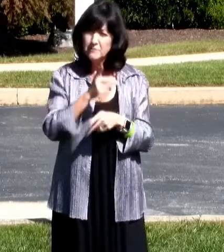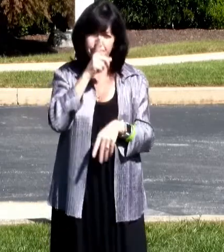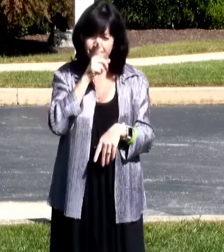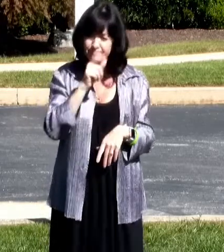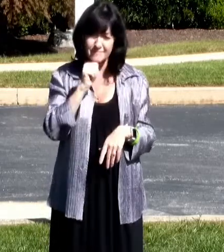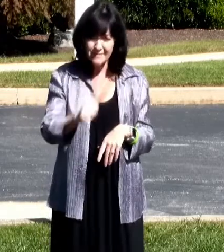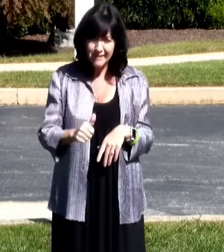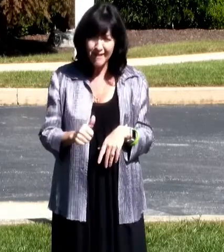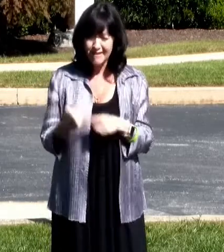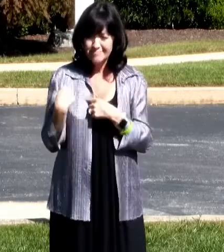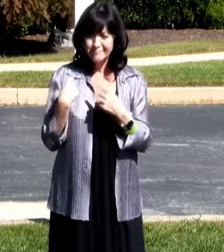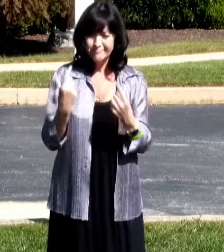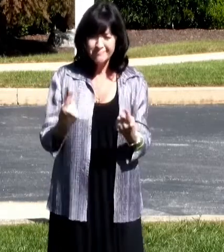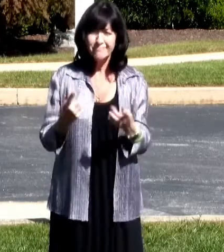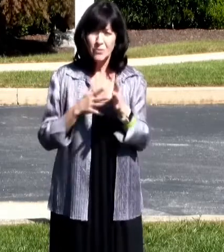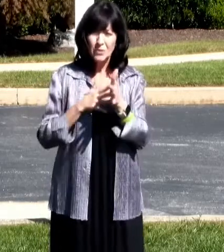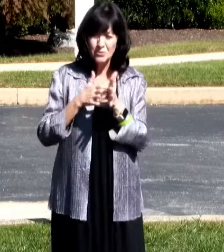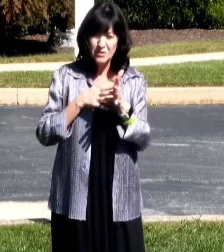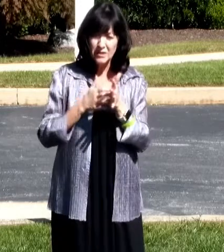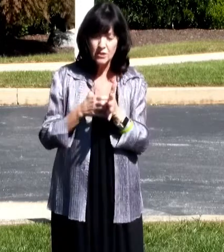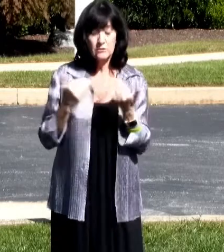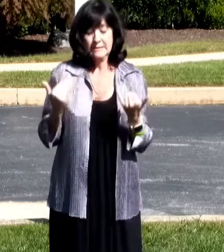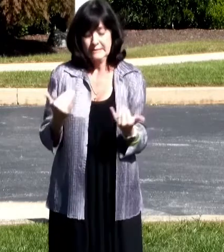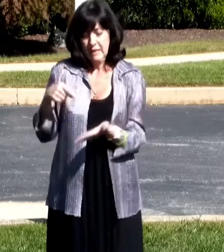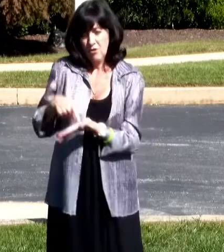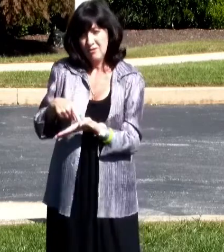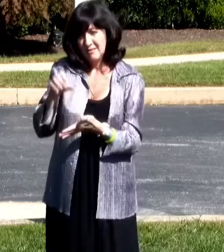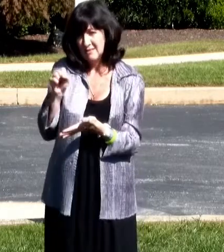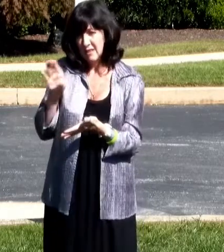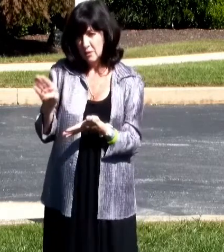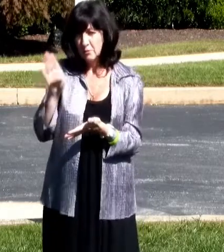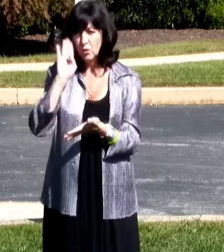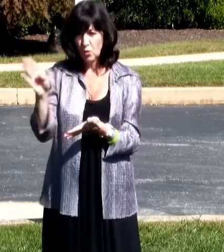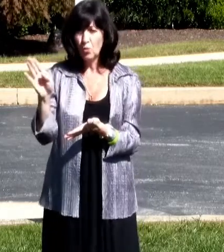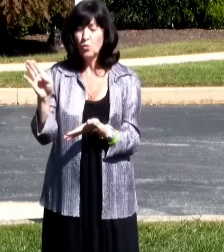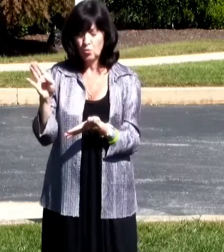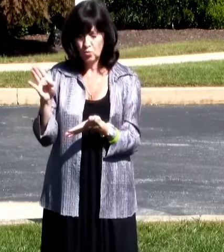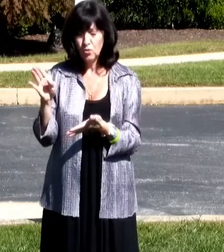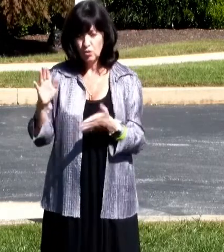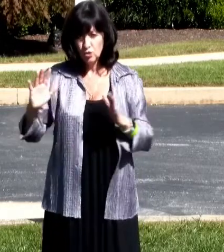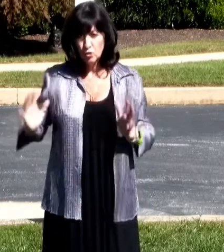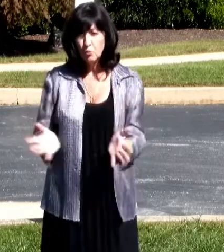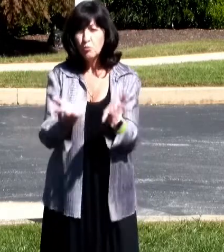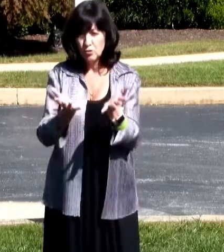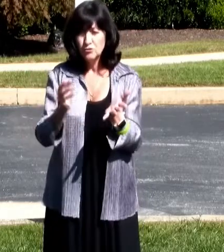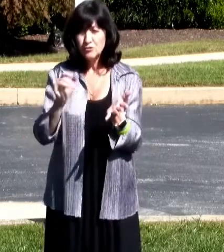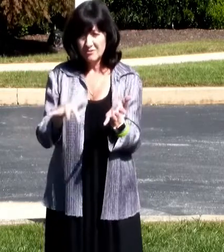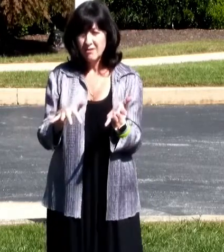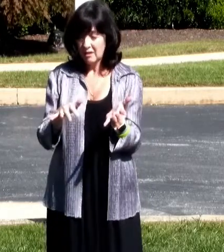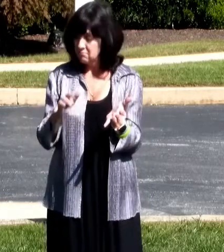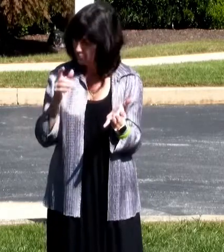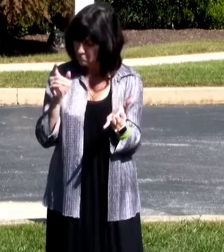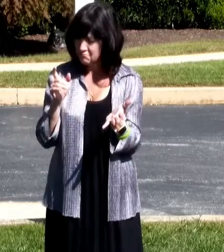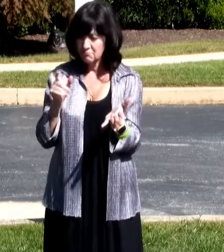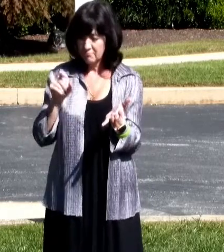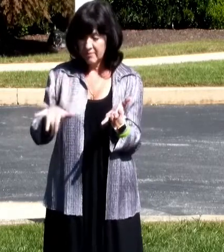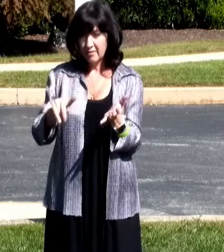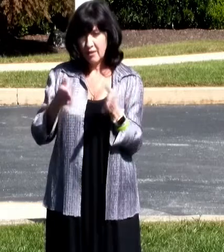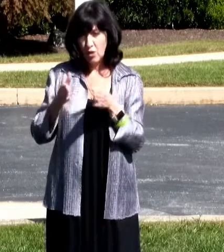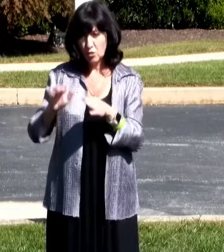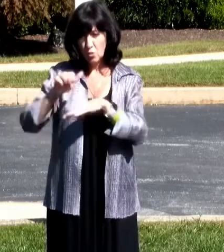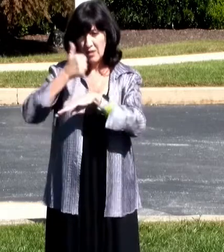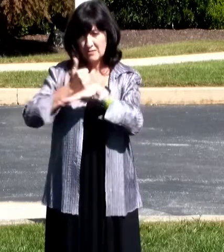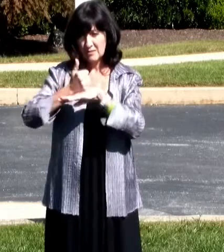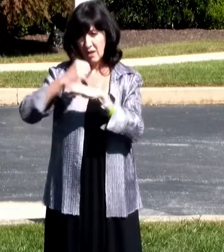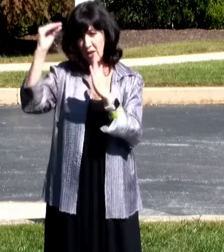we have a bill that will push us in that direction. We will need to continue to tend to this. The way that's set up, it involves a very